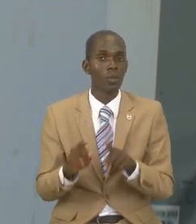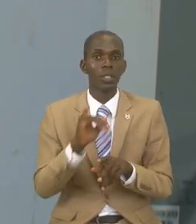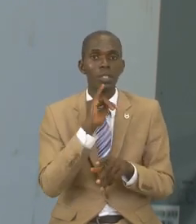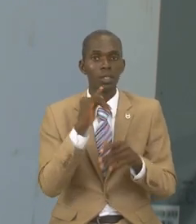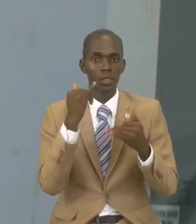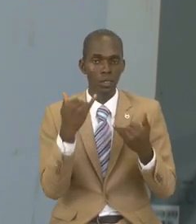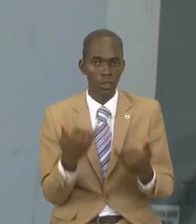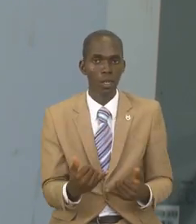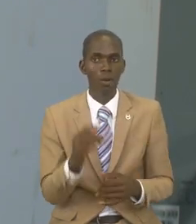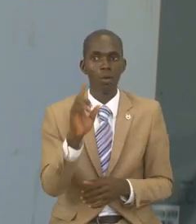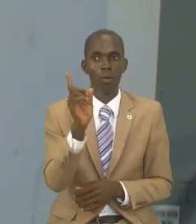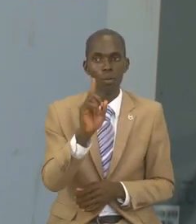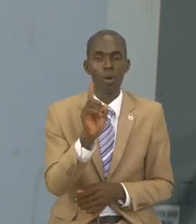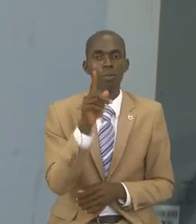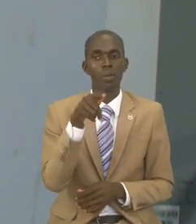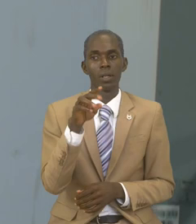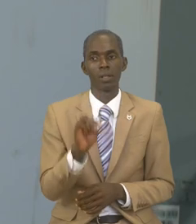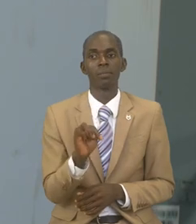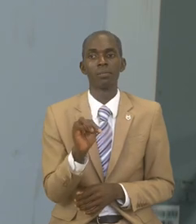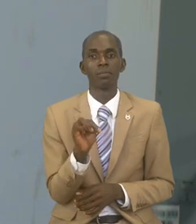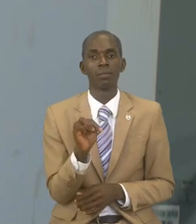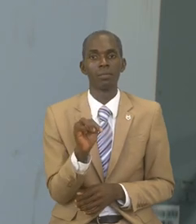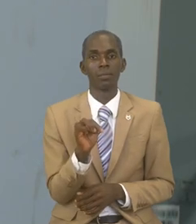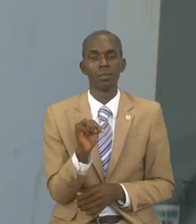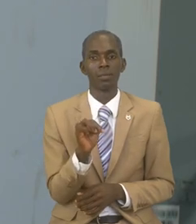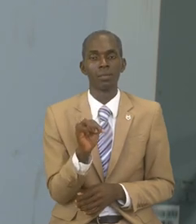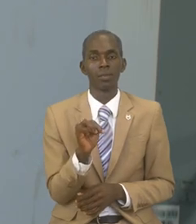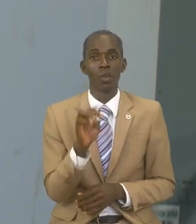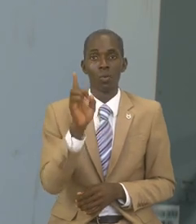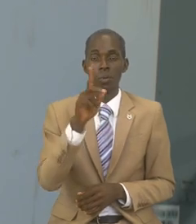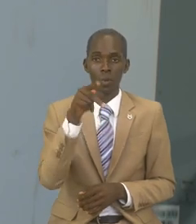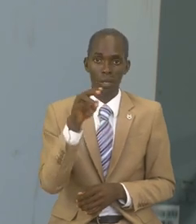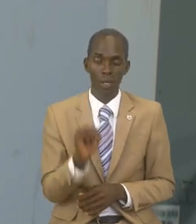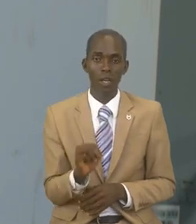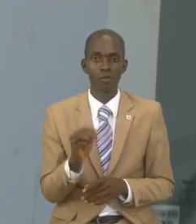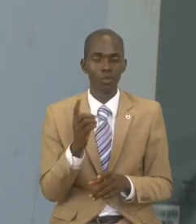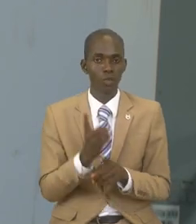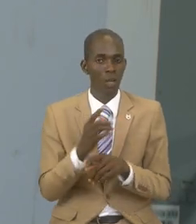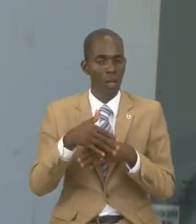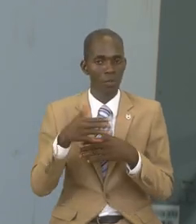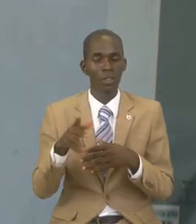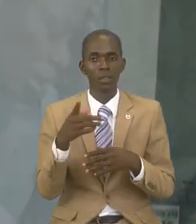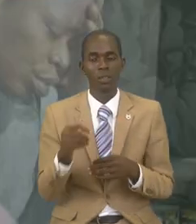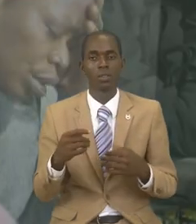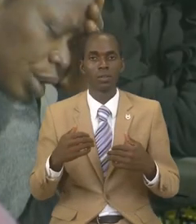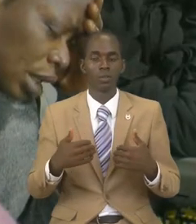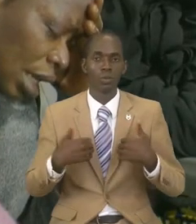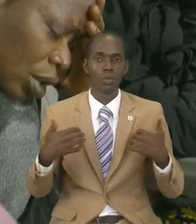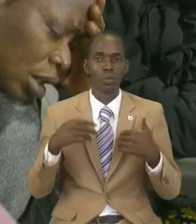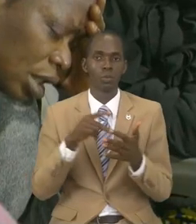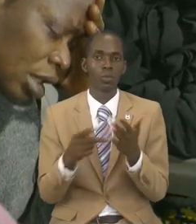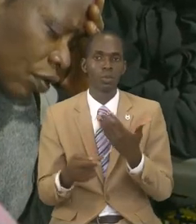1 p.m. in the campus hall just behind you.